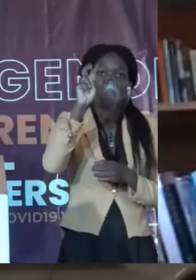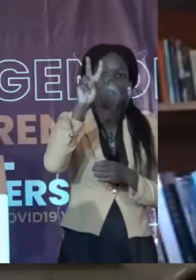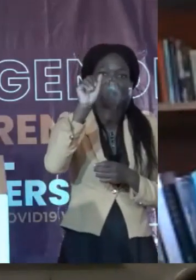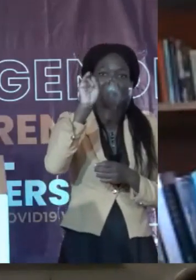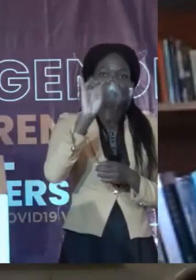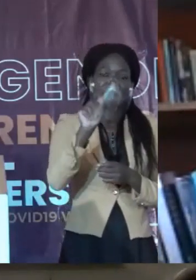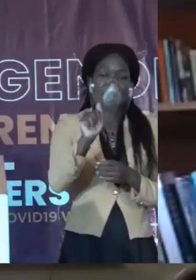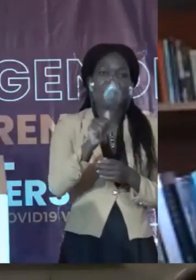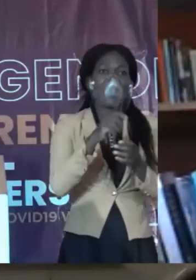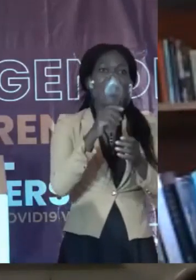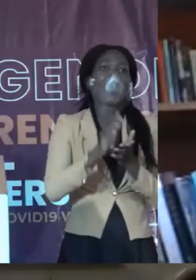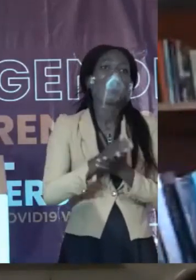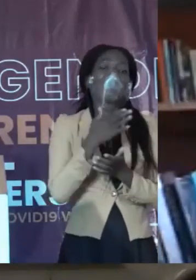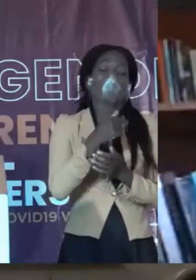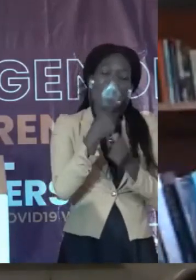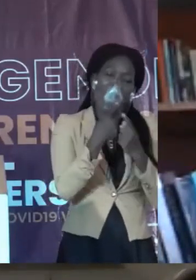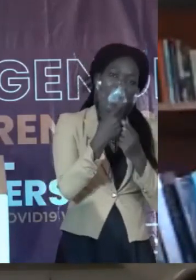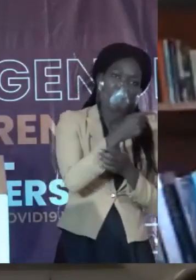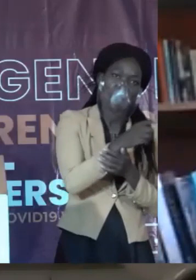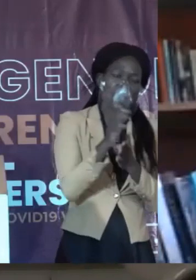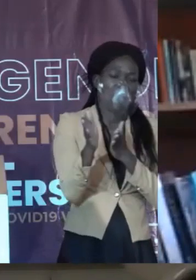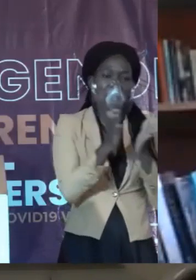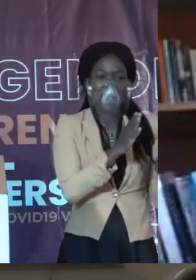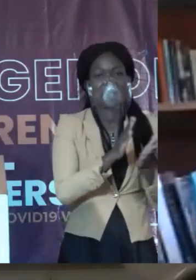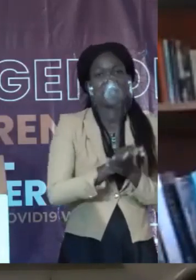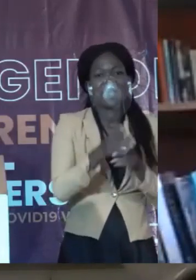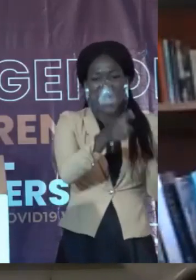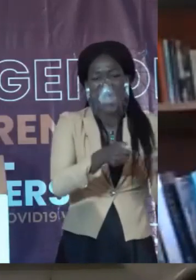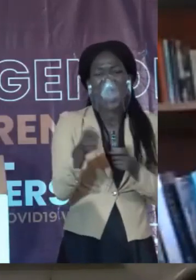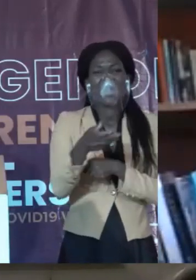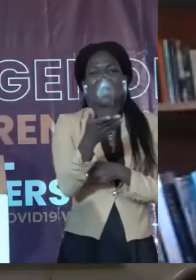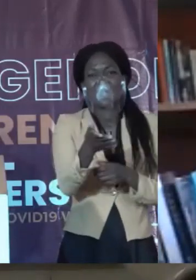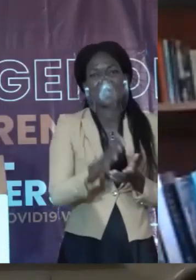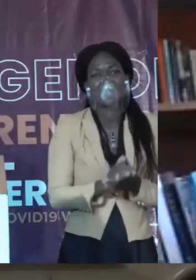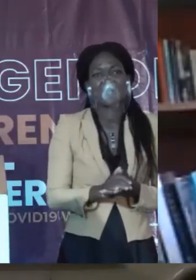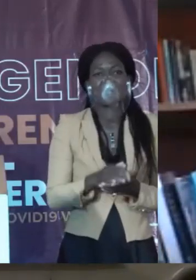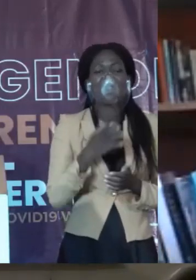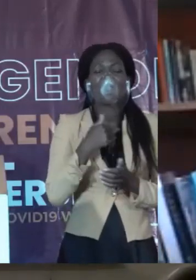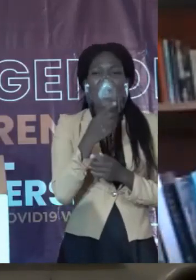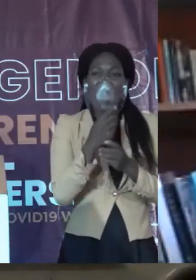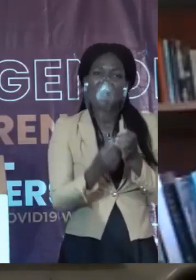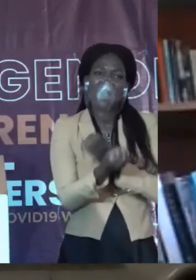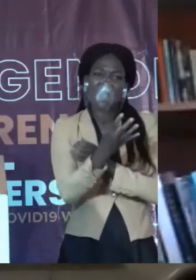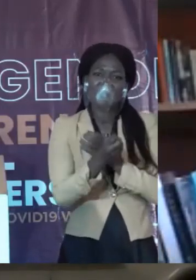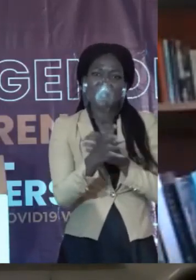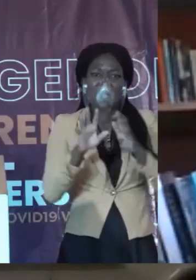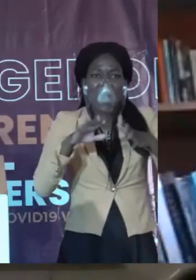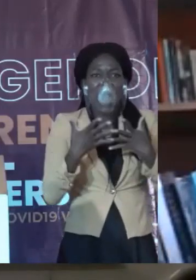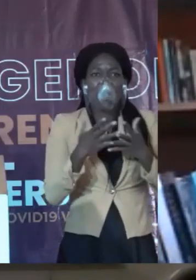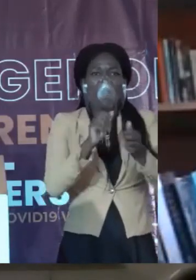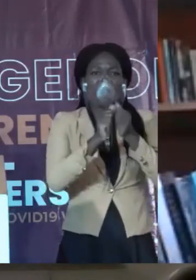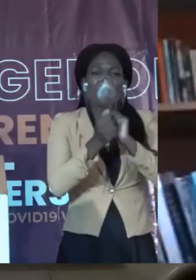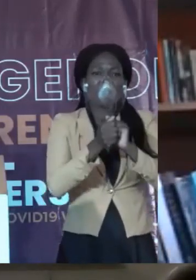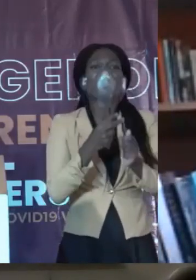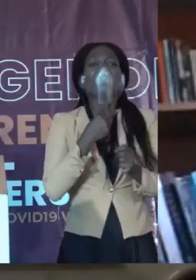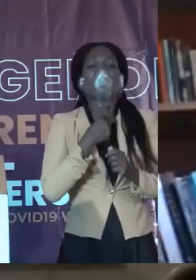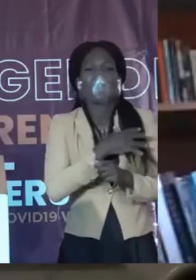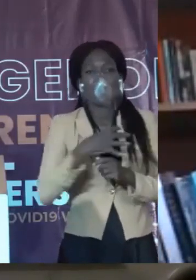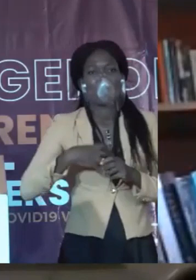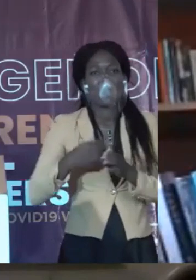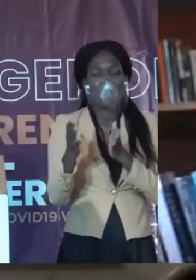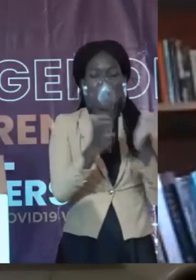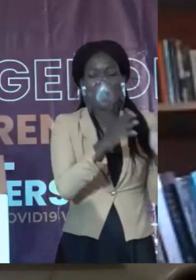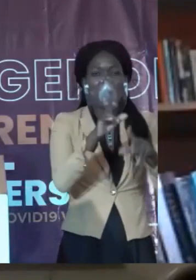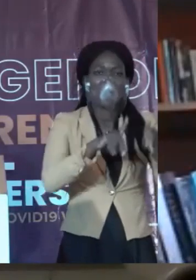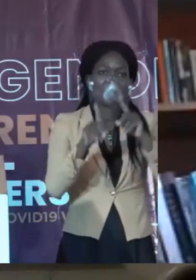agriculture, I think Quiver will come in just to talk about some of the factors, for example, that constrain women in terms of their participation